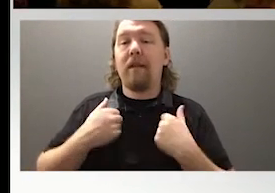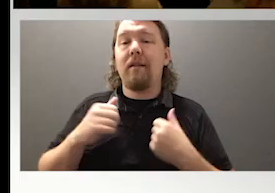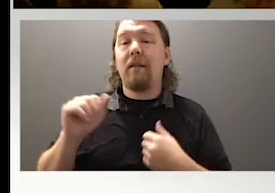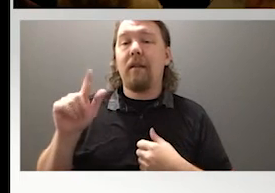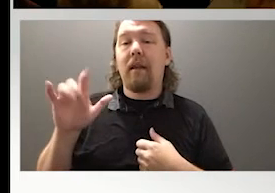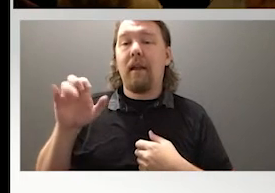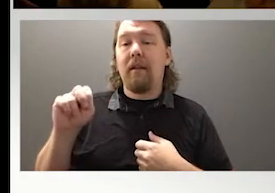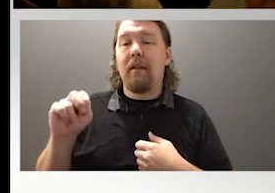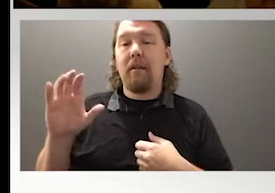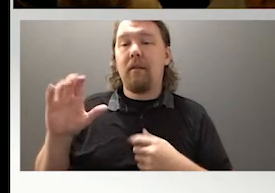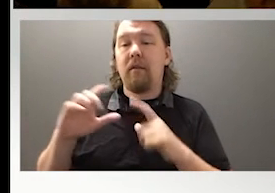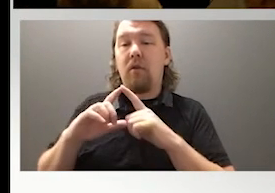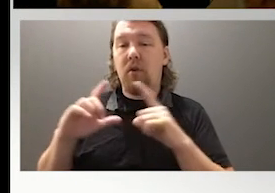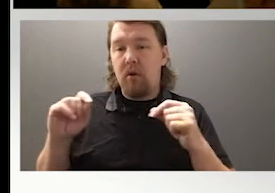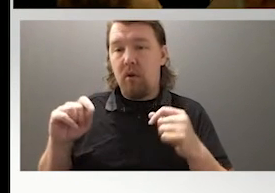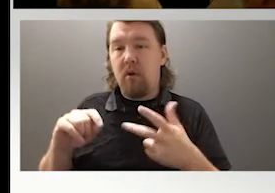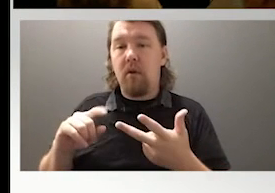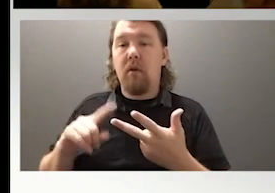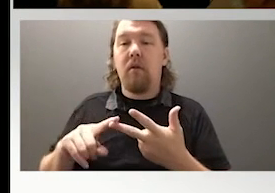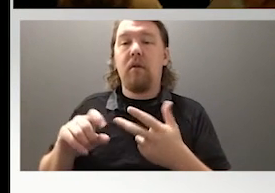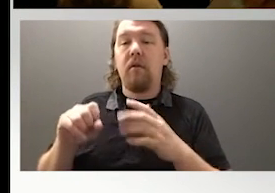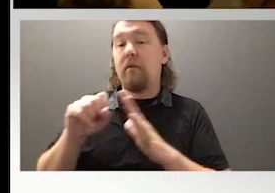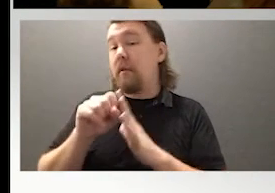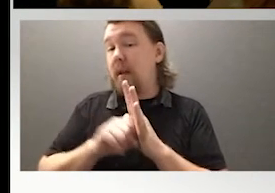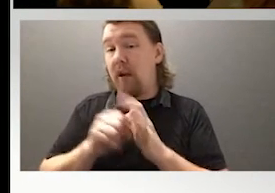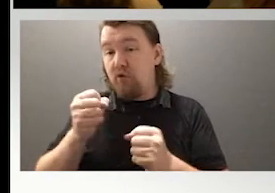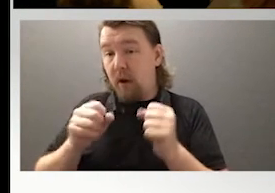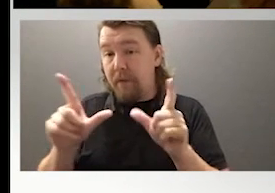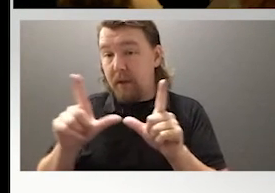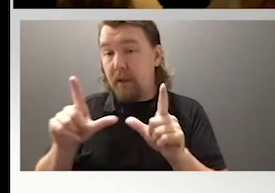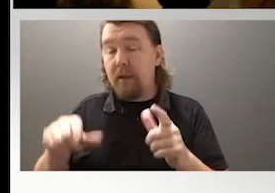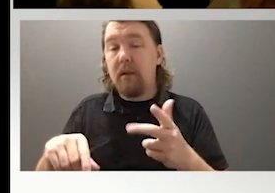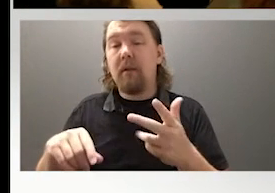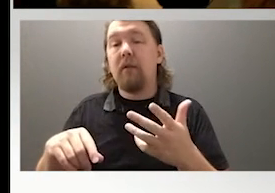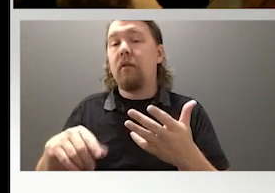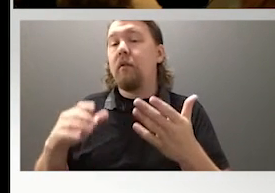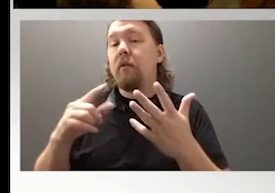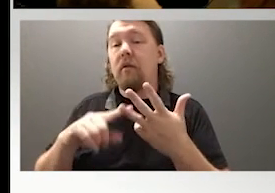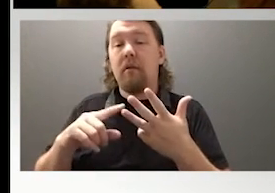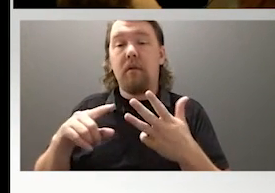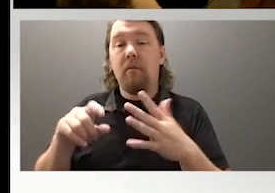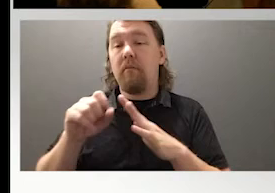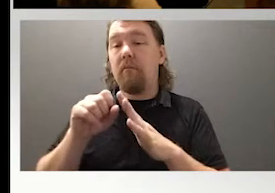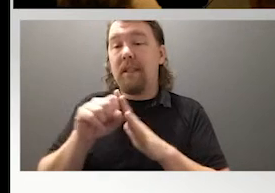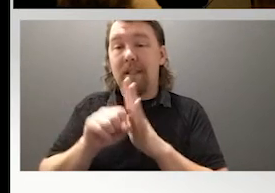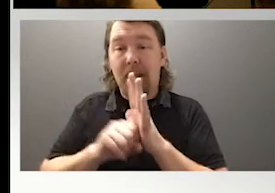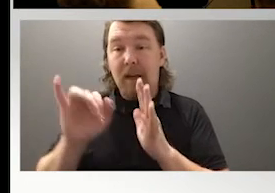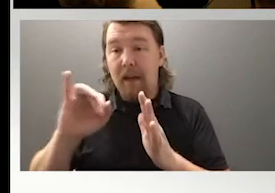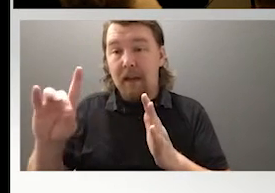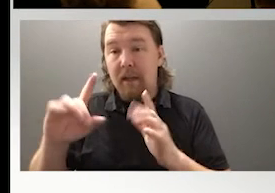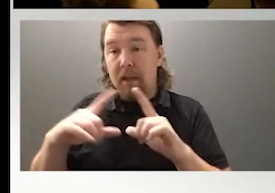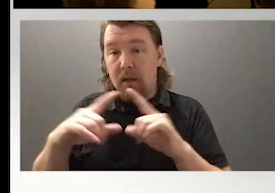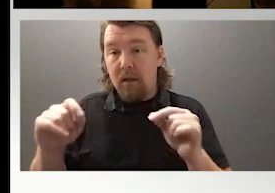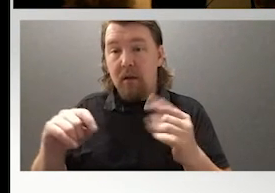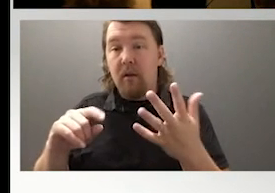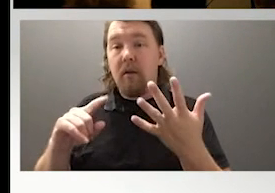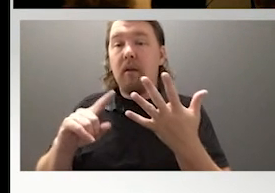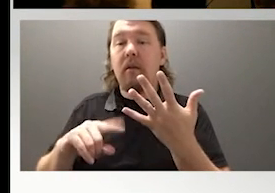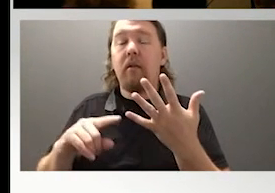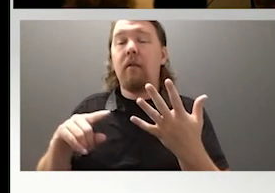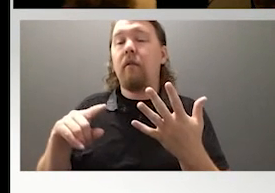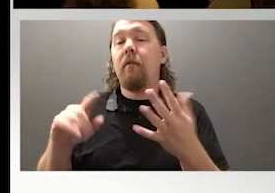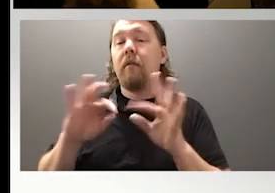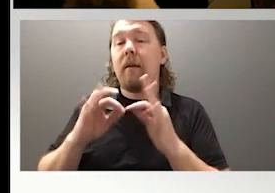card, a person's state's driver's license or state issue ID card, a